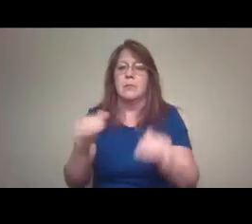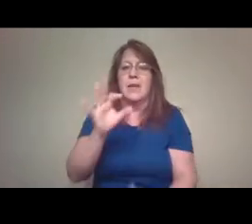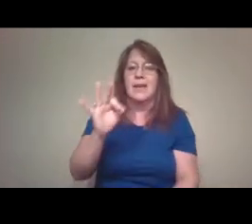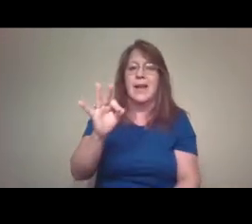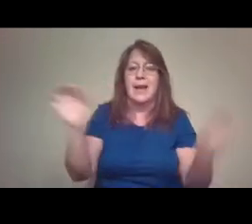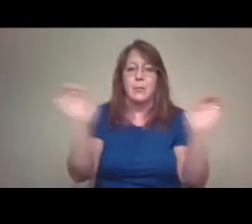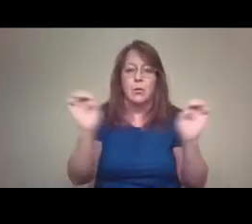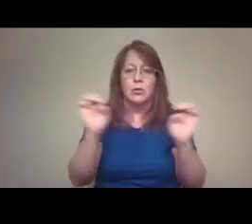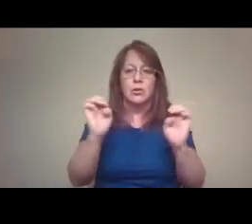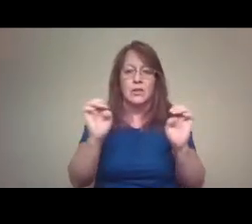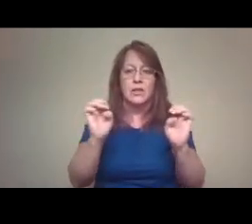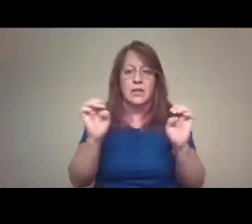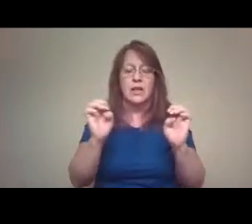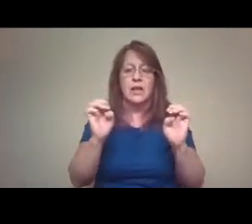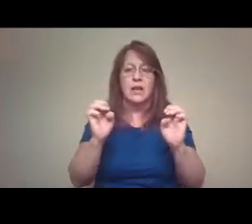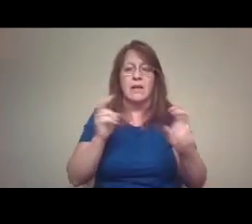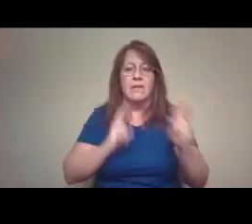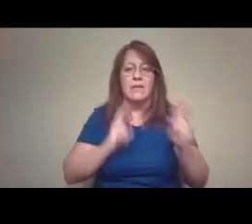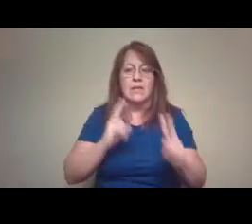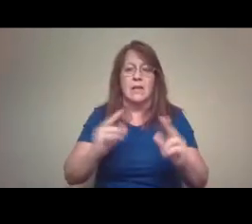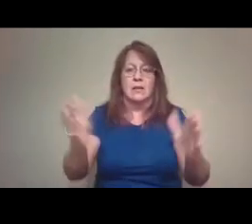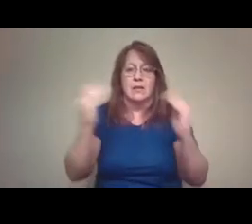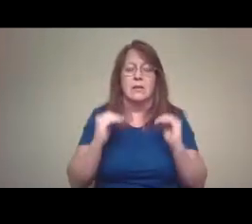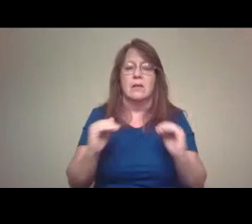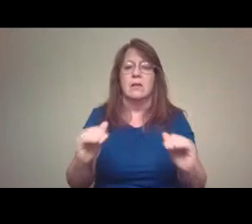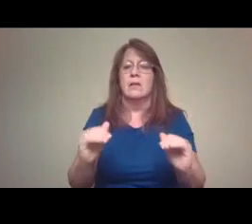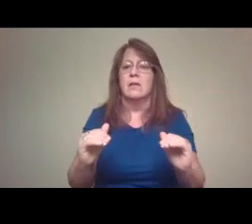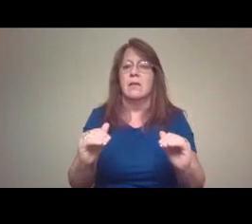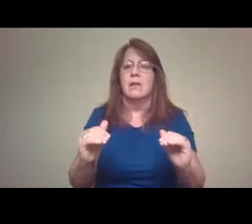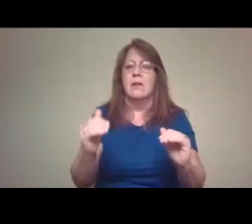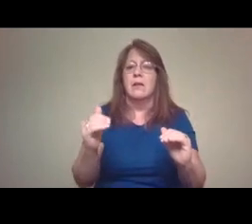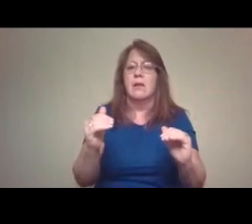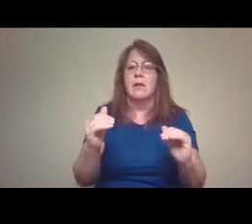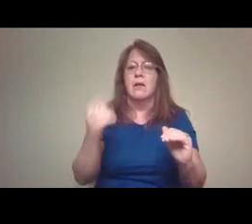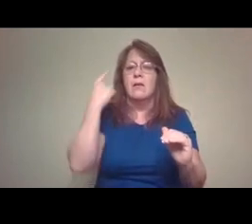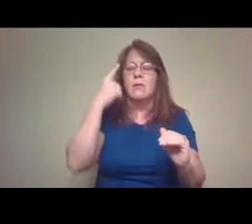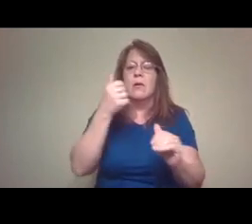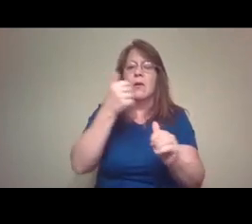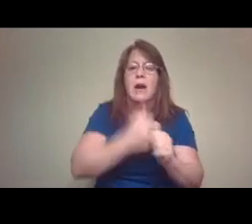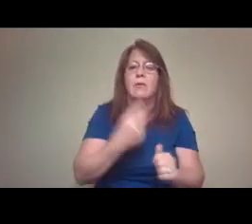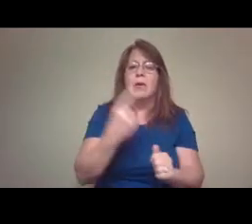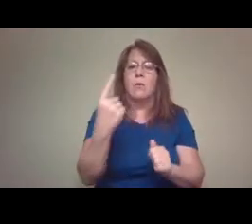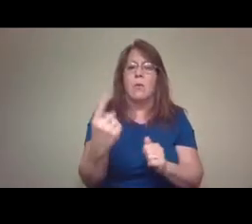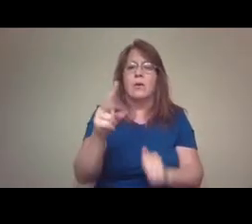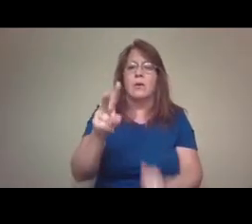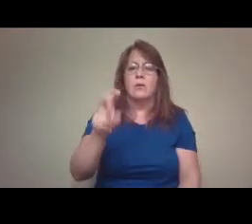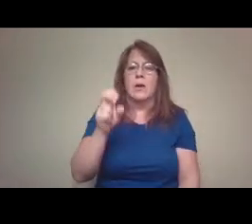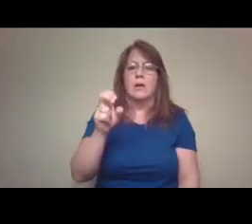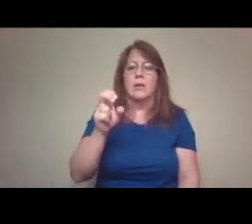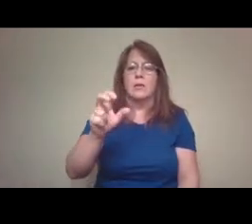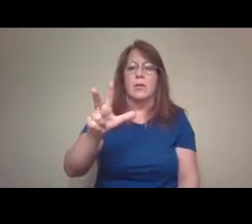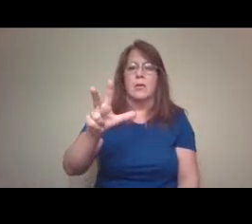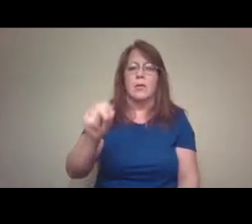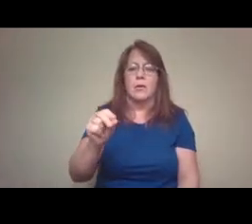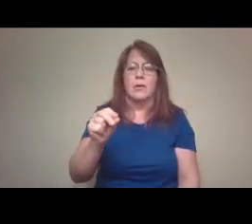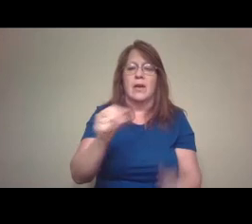visits, about 30 non-medically treated suicide attempts, and for every 1 death by suicide, about 230 individuals